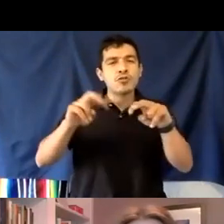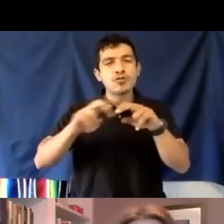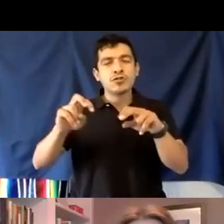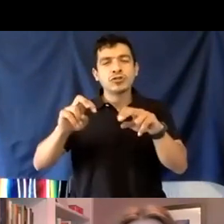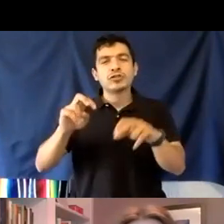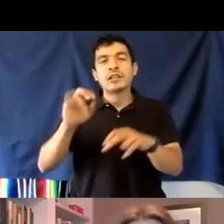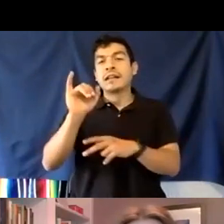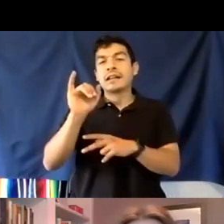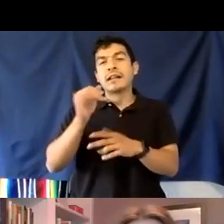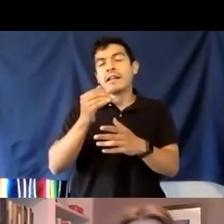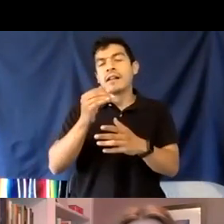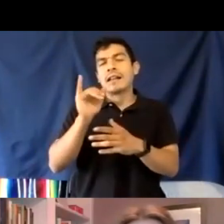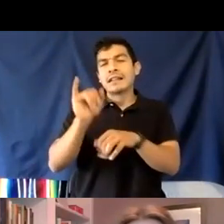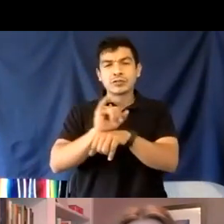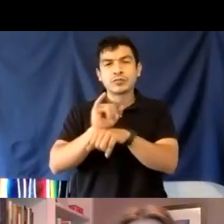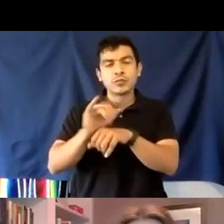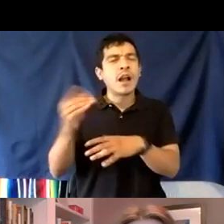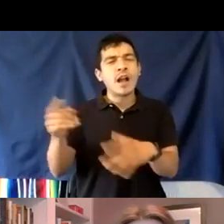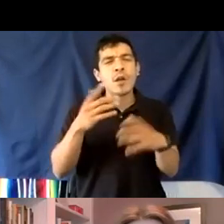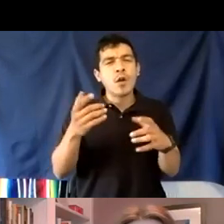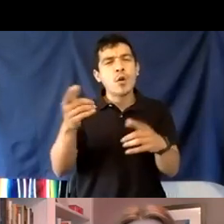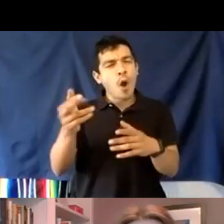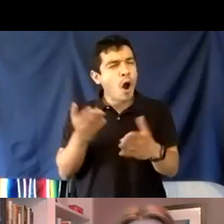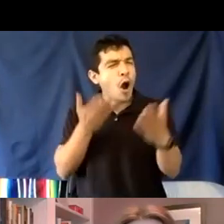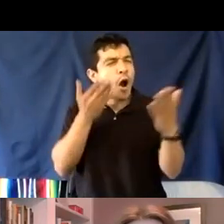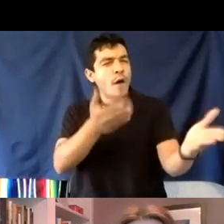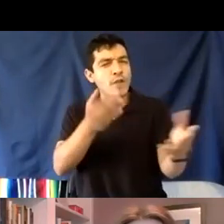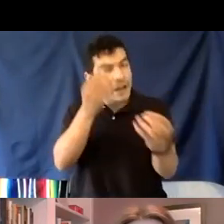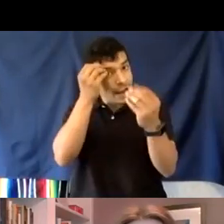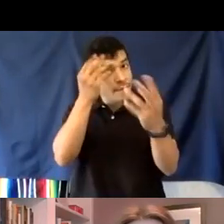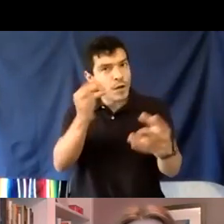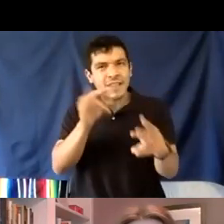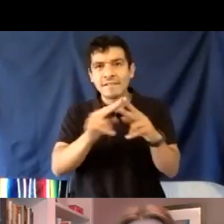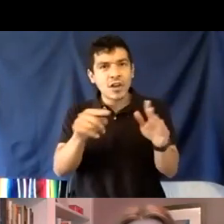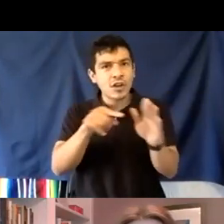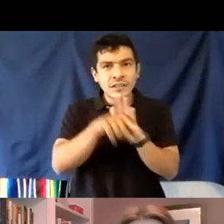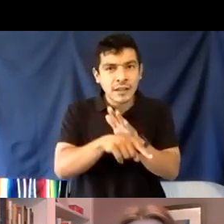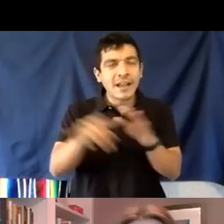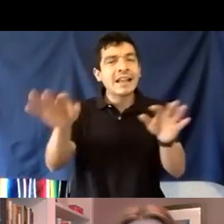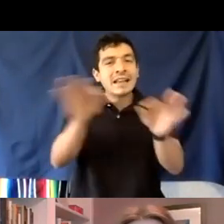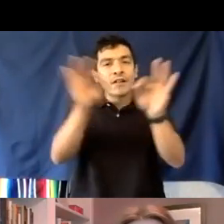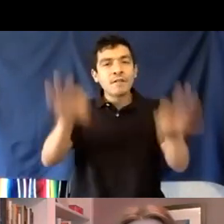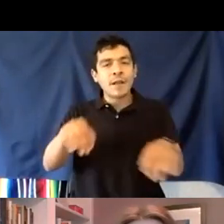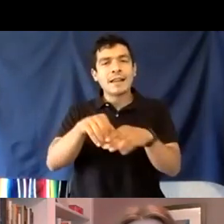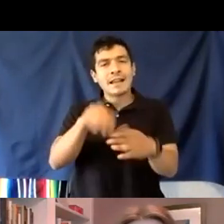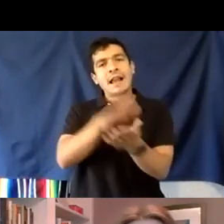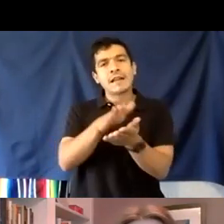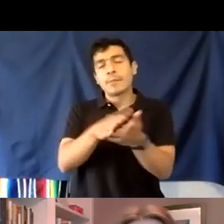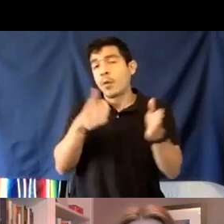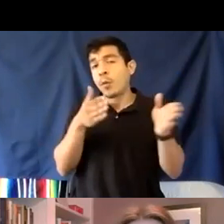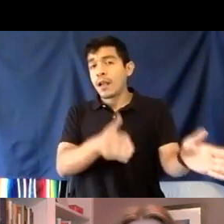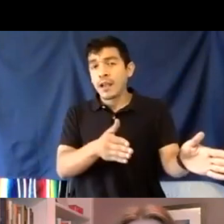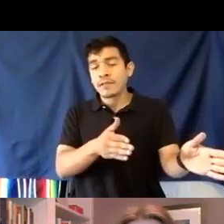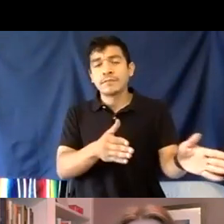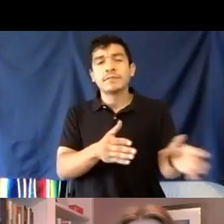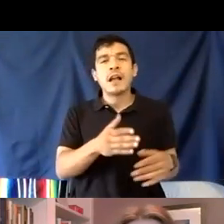and you're authoring research that is, you know, quite rigorous. It's framed within an academic context. And